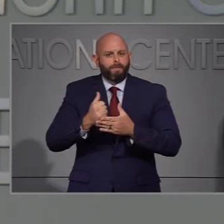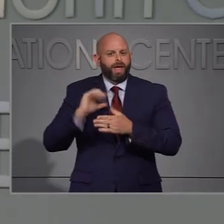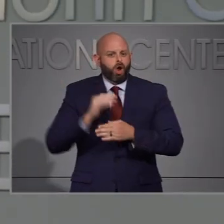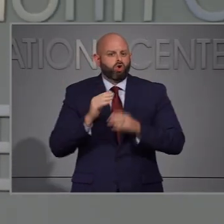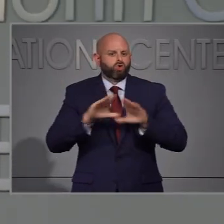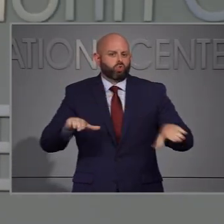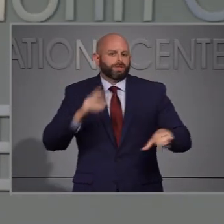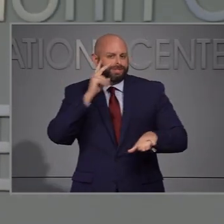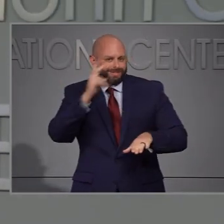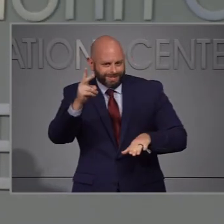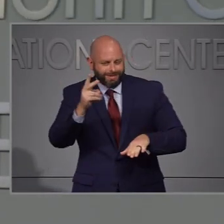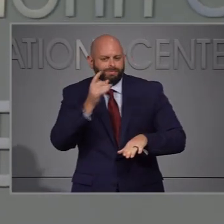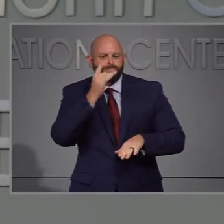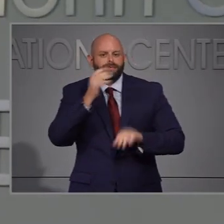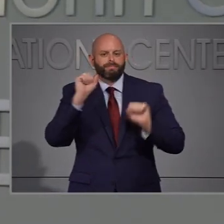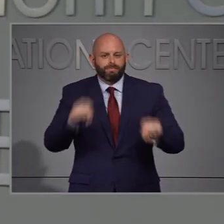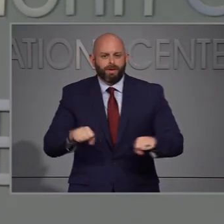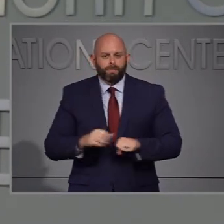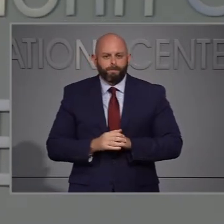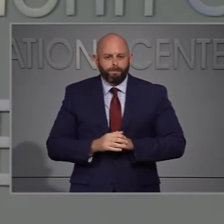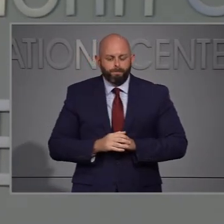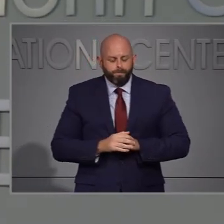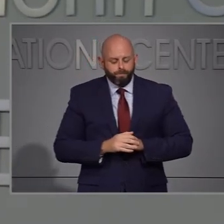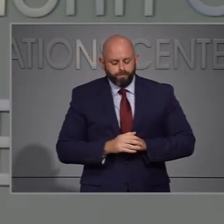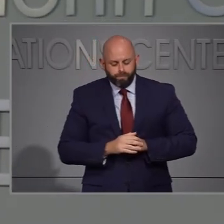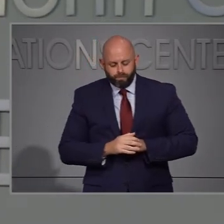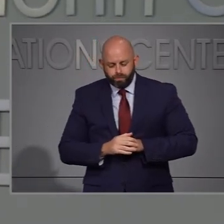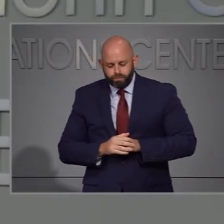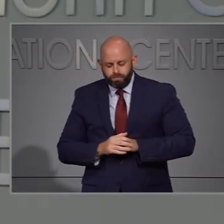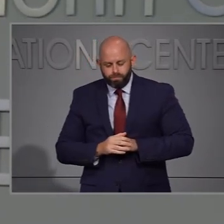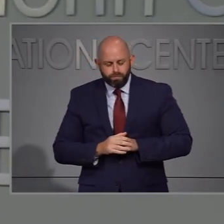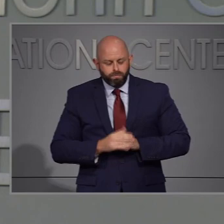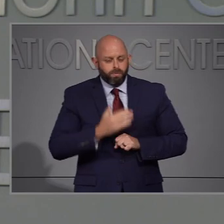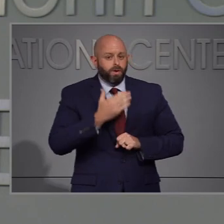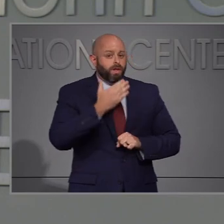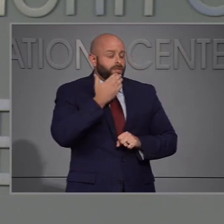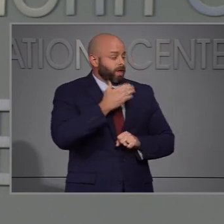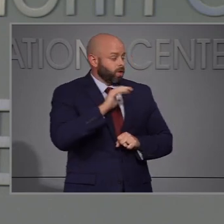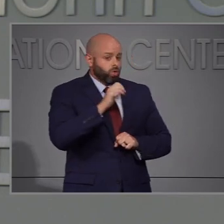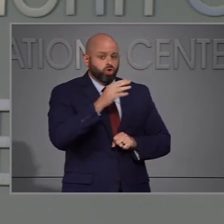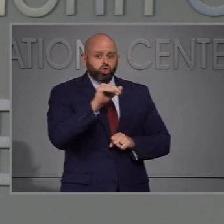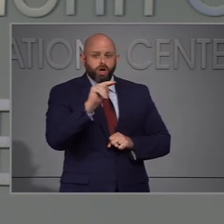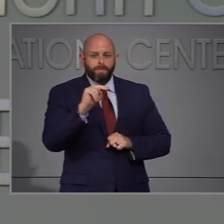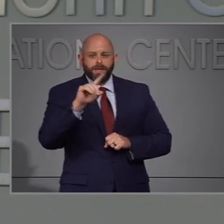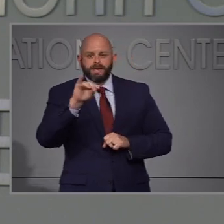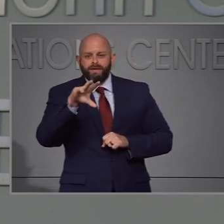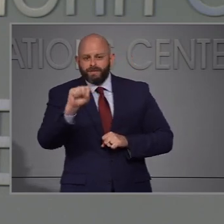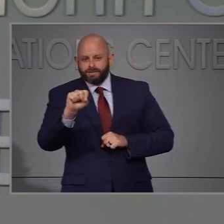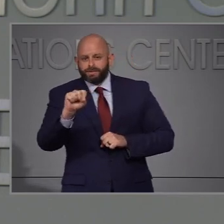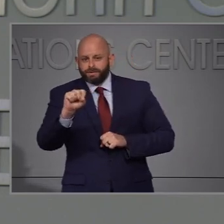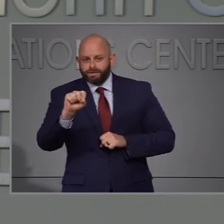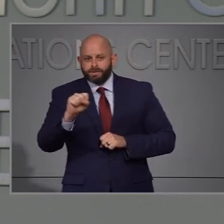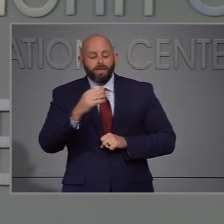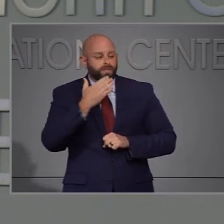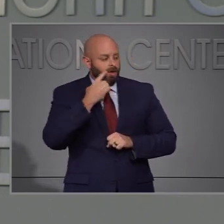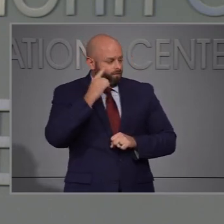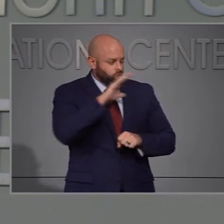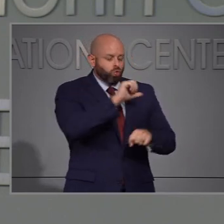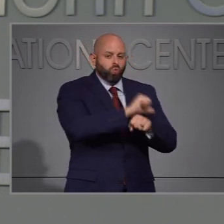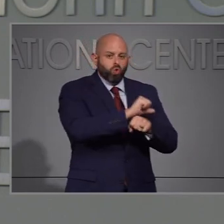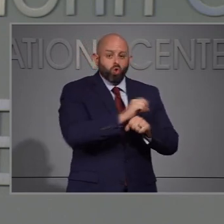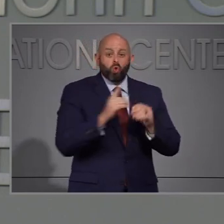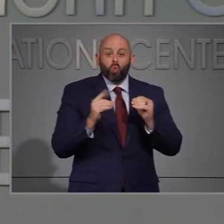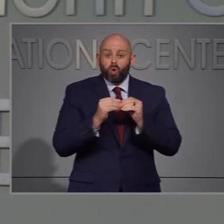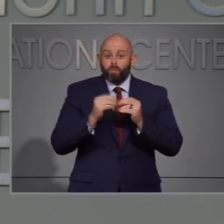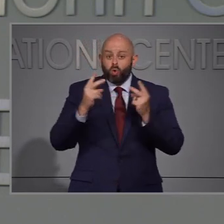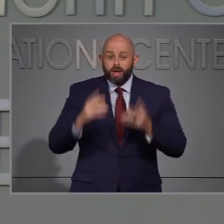Thank you, Chairman Davis. I want to thank you and the school board for your work. And now we have one more guest, Dr.